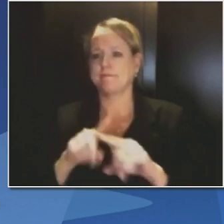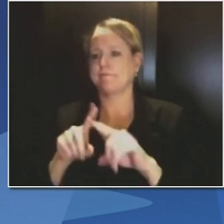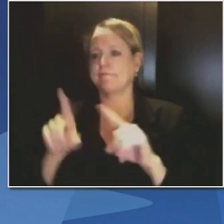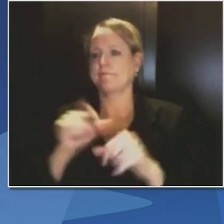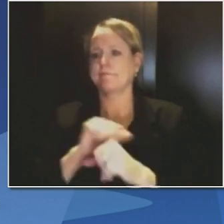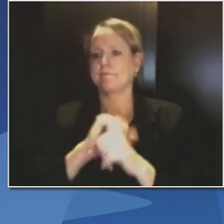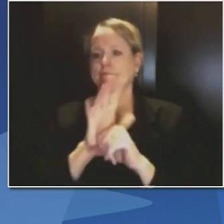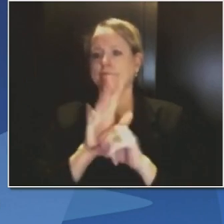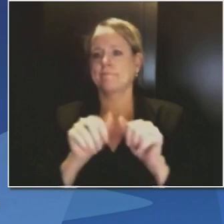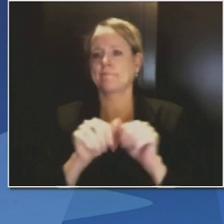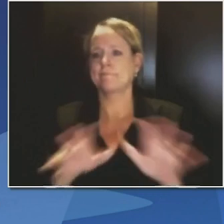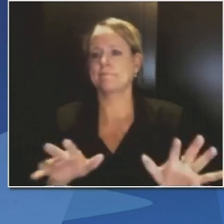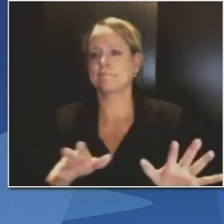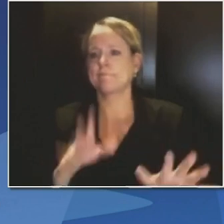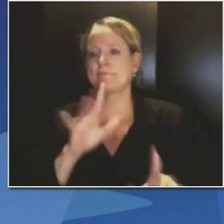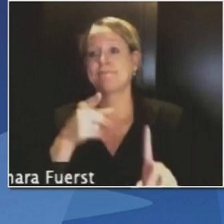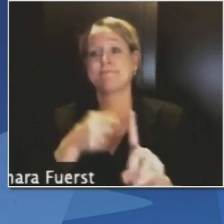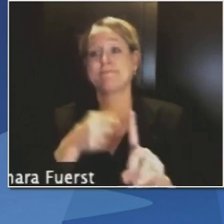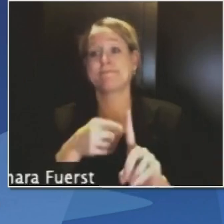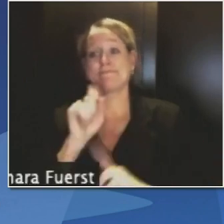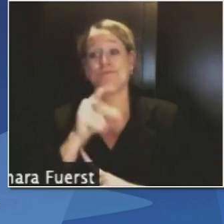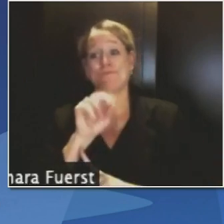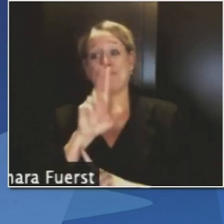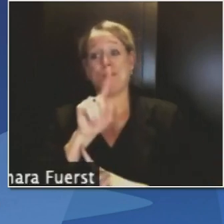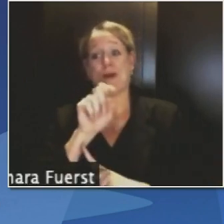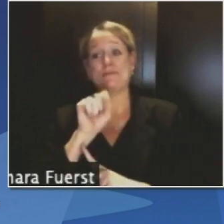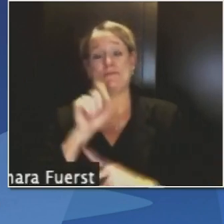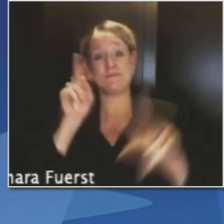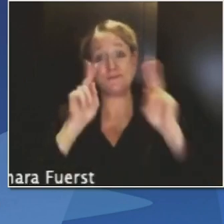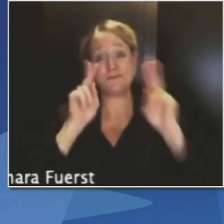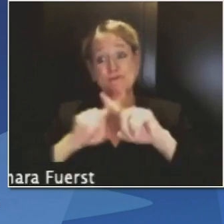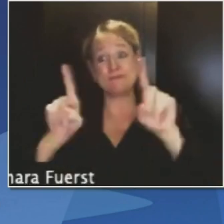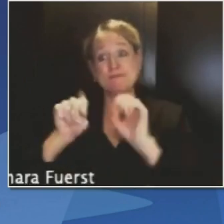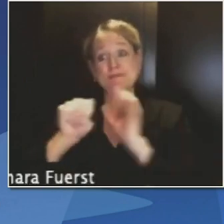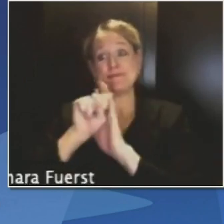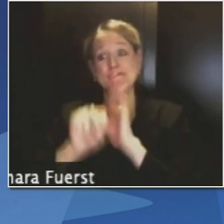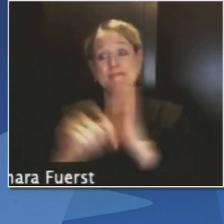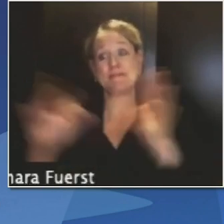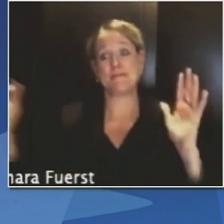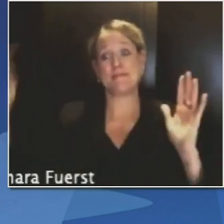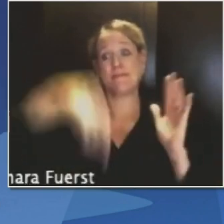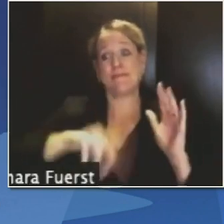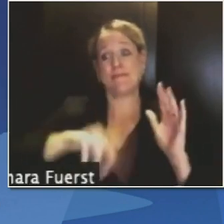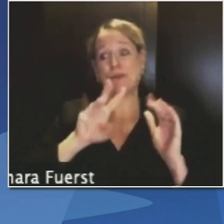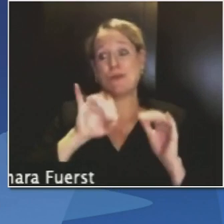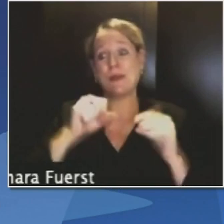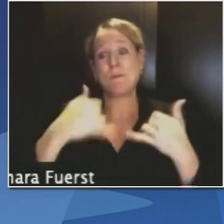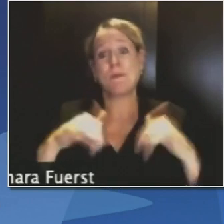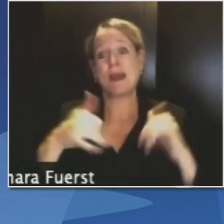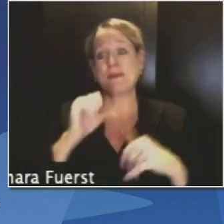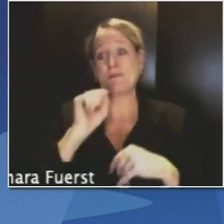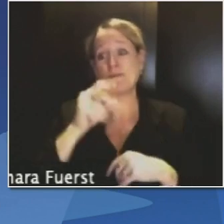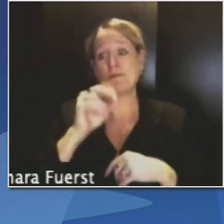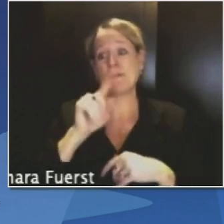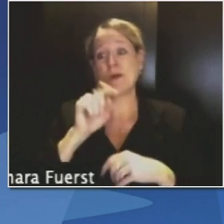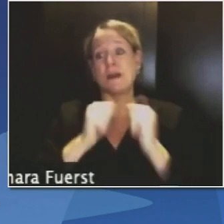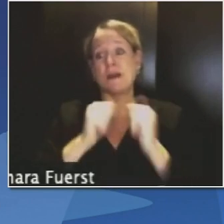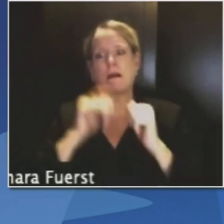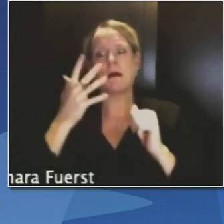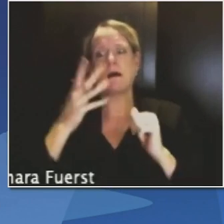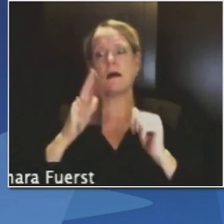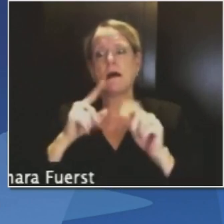these outbreaks reflected in your data? And if so, how long can you allow events where we have events like these sporting events where people